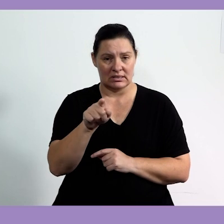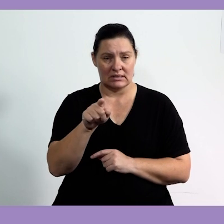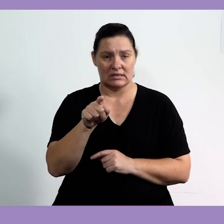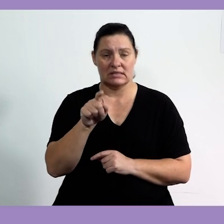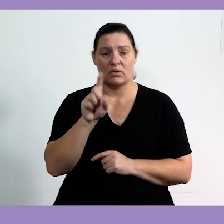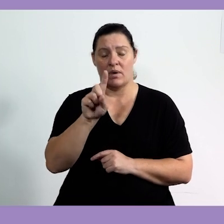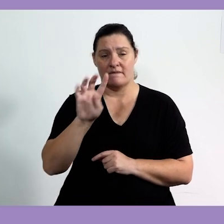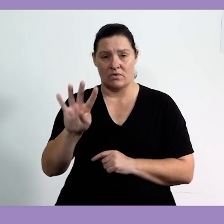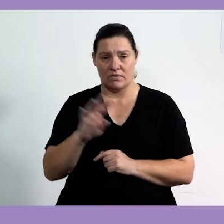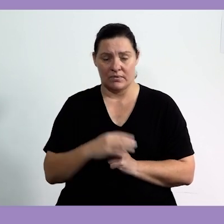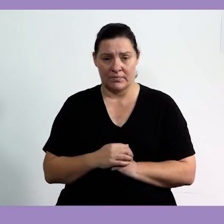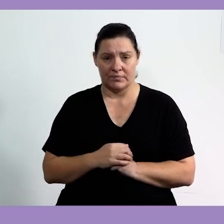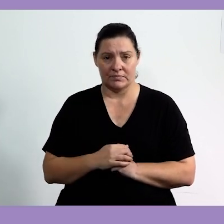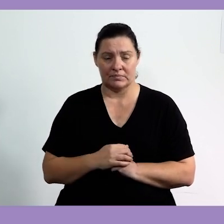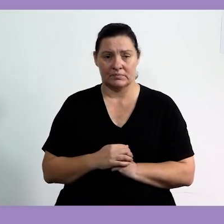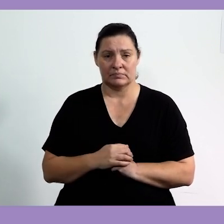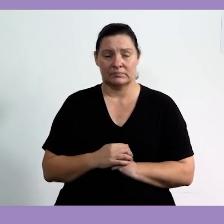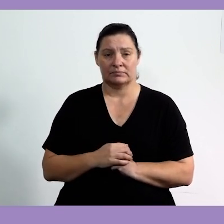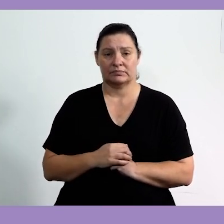exponent of 14.